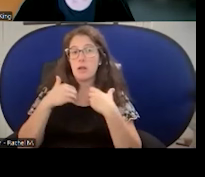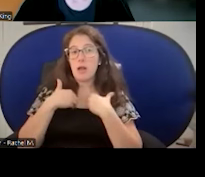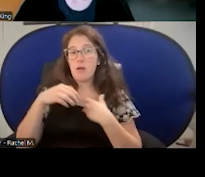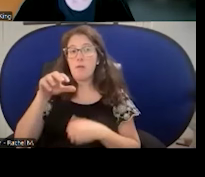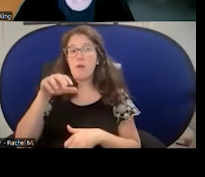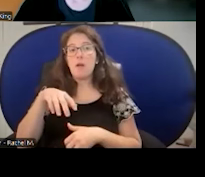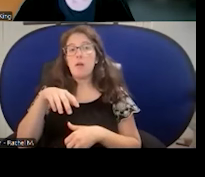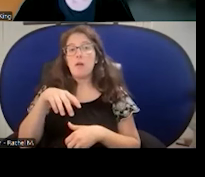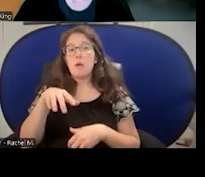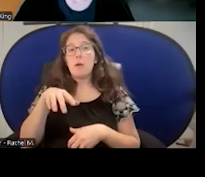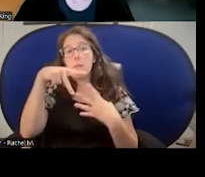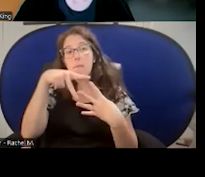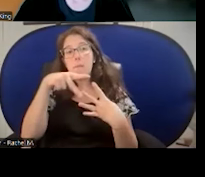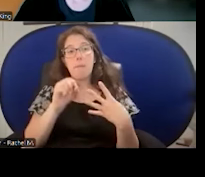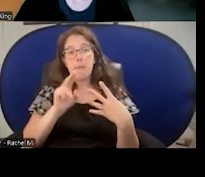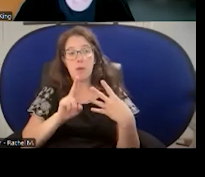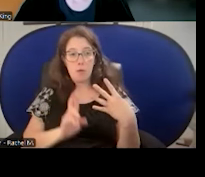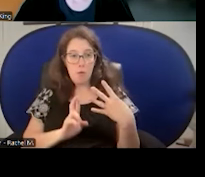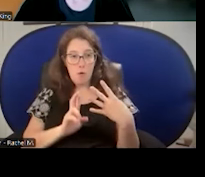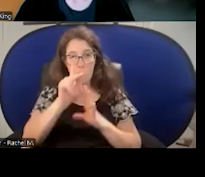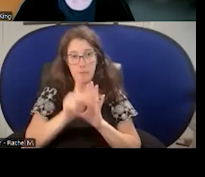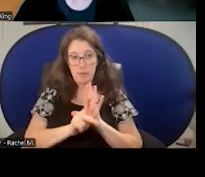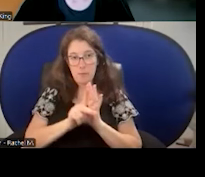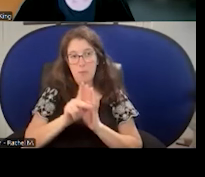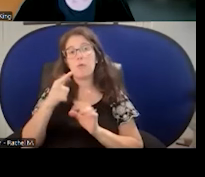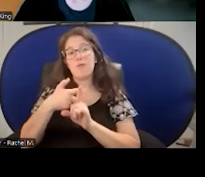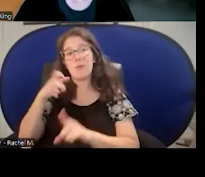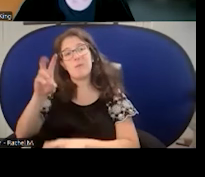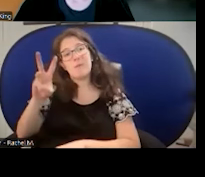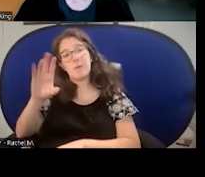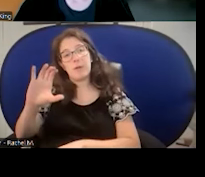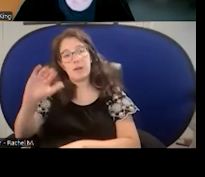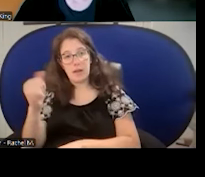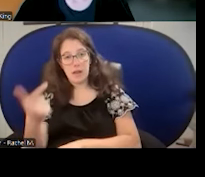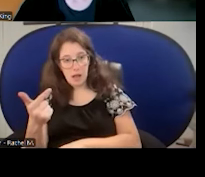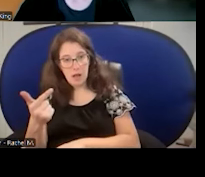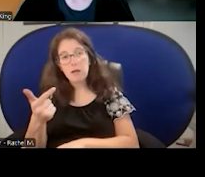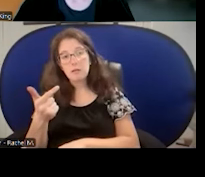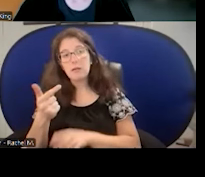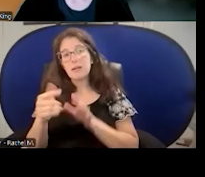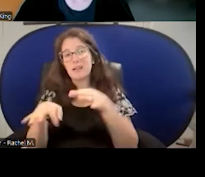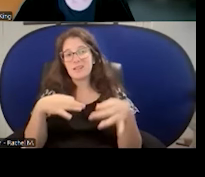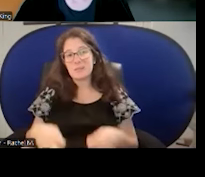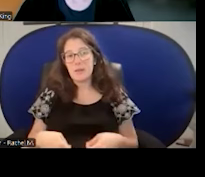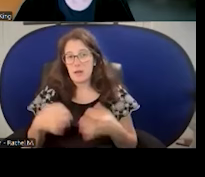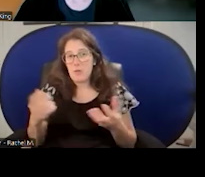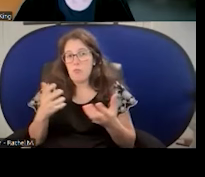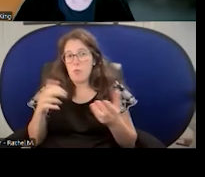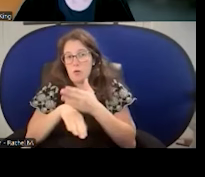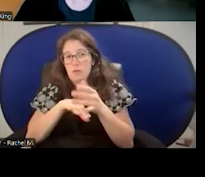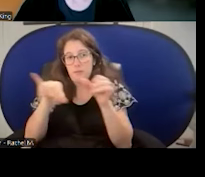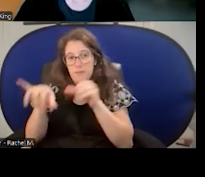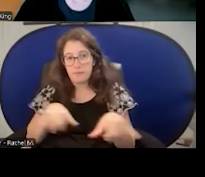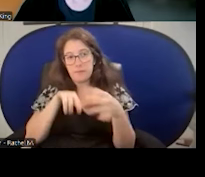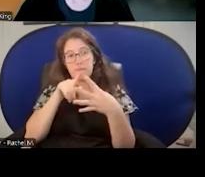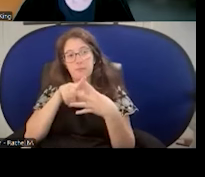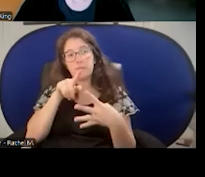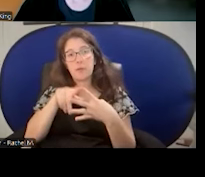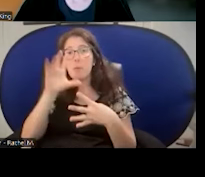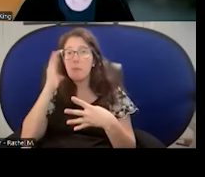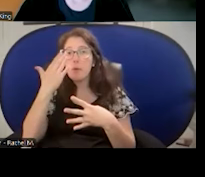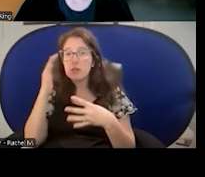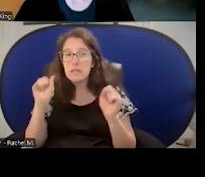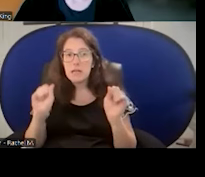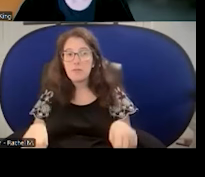what accessible content must be, and those principles are perceivable, operable, understandable,